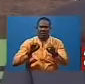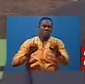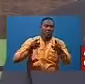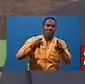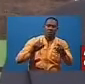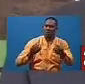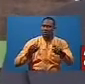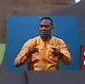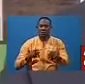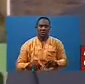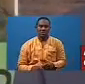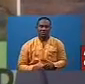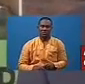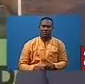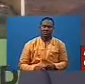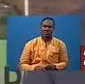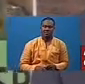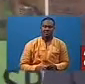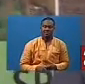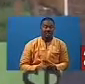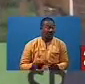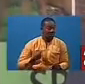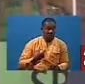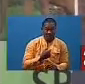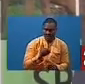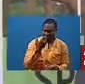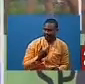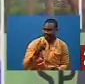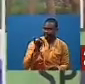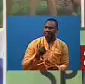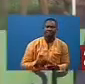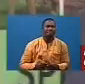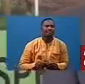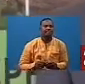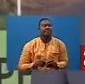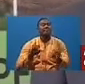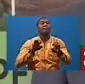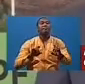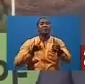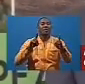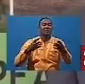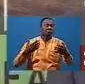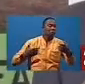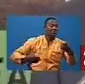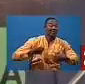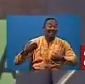ourselves so that we be in a better position to educate, entertain,